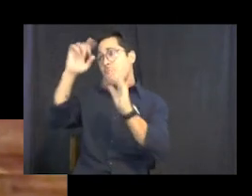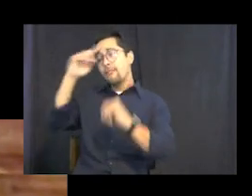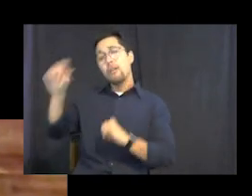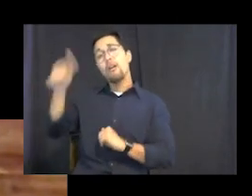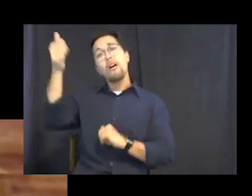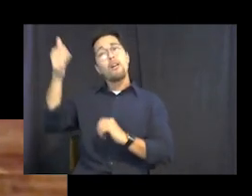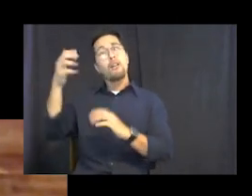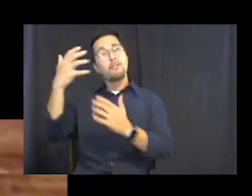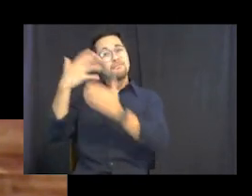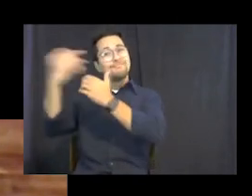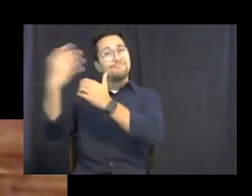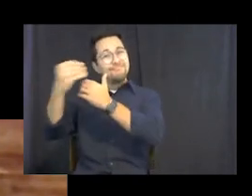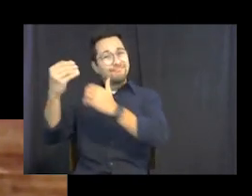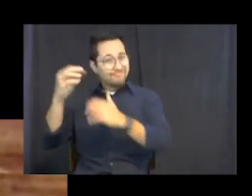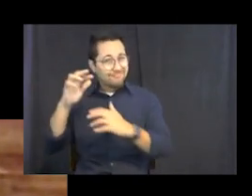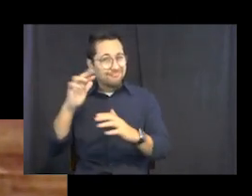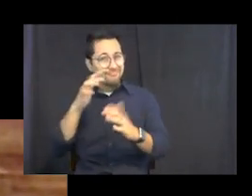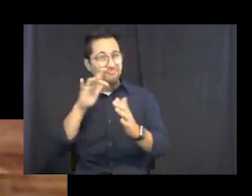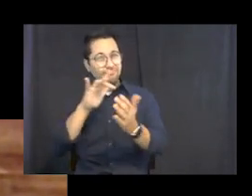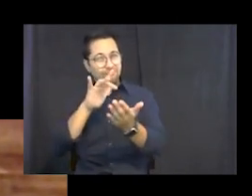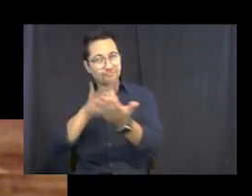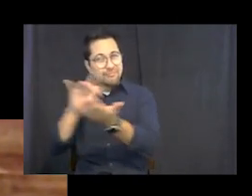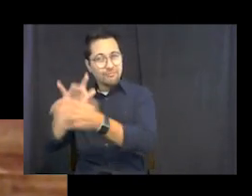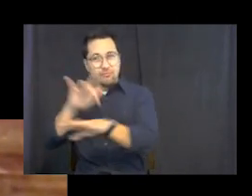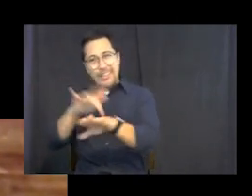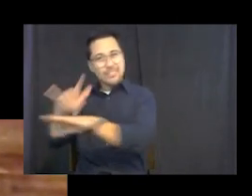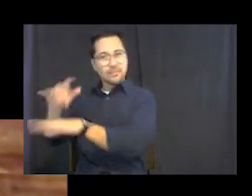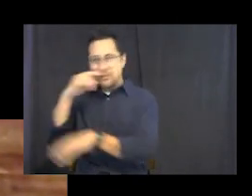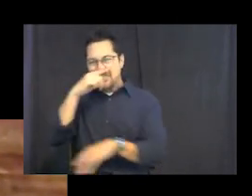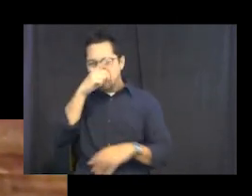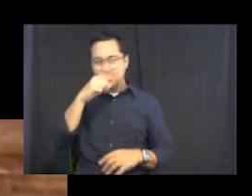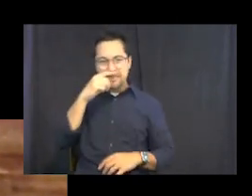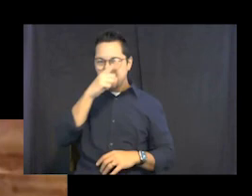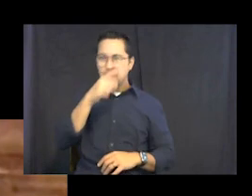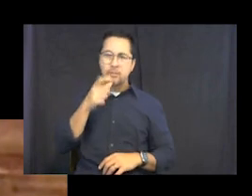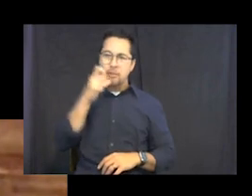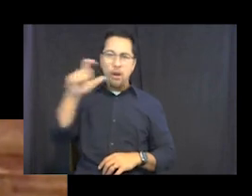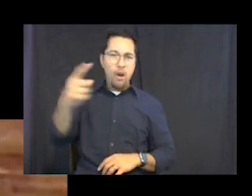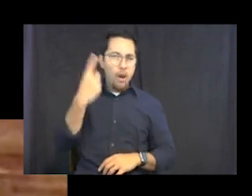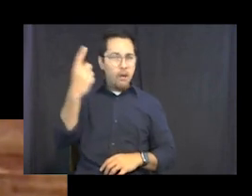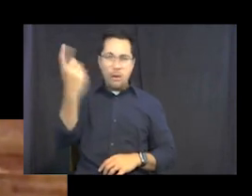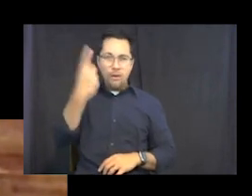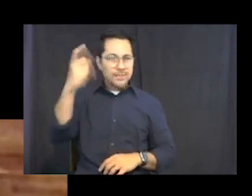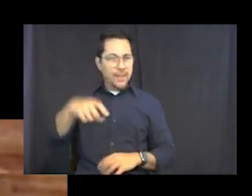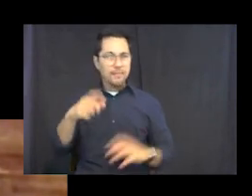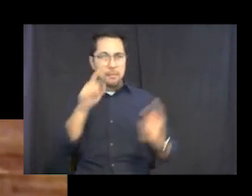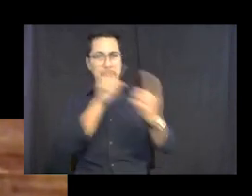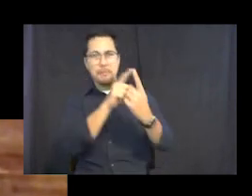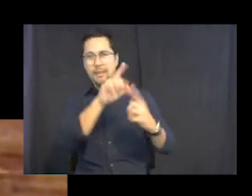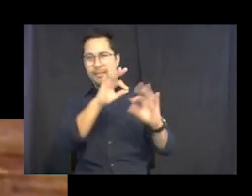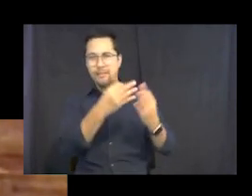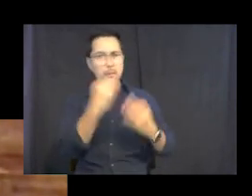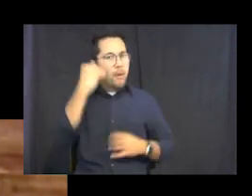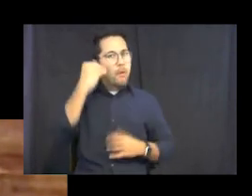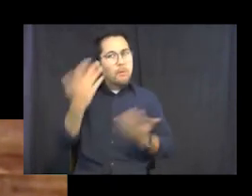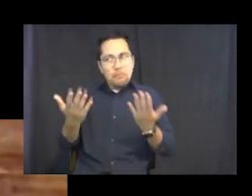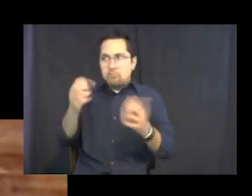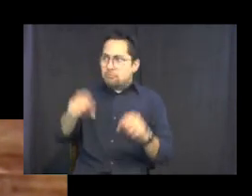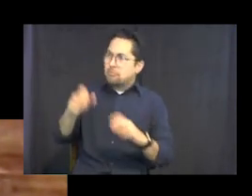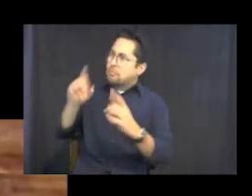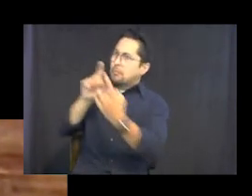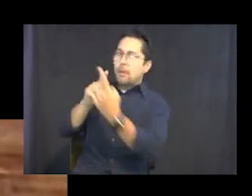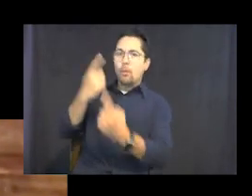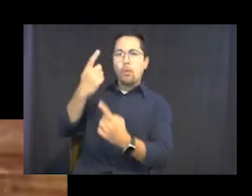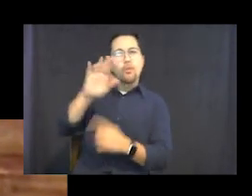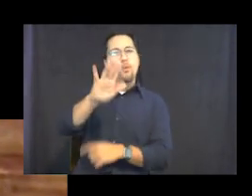outside resources, to kind of get together. You don't always have to meet in the family home. How about meeting at like one of